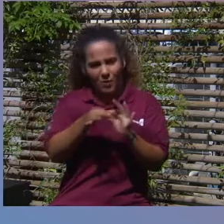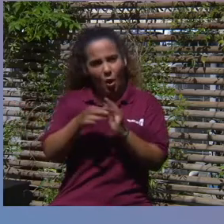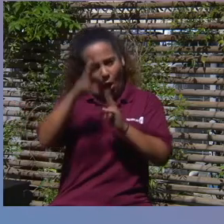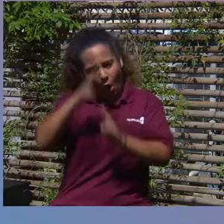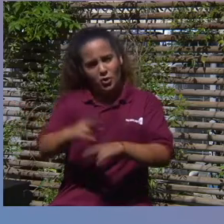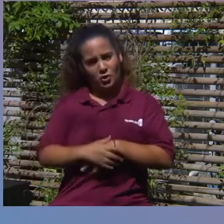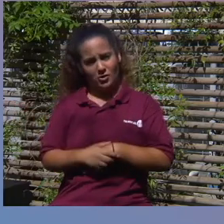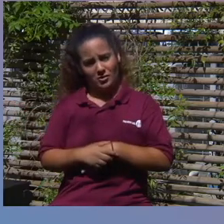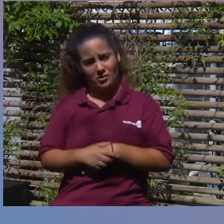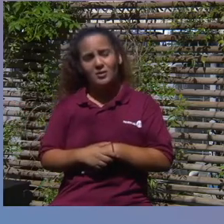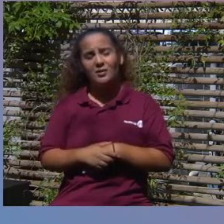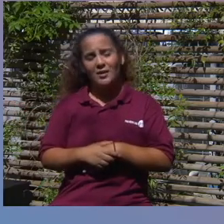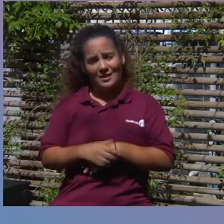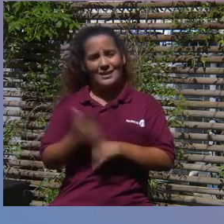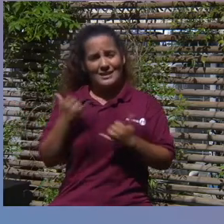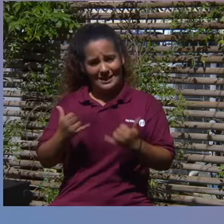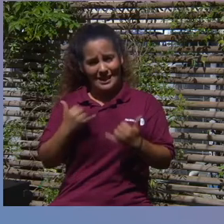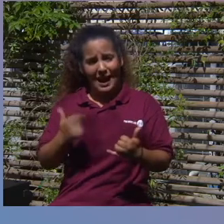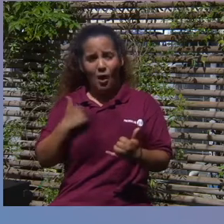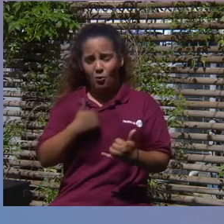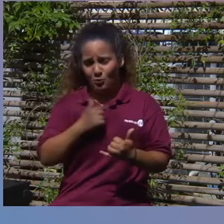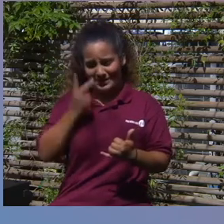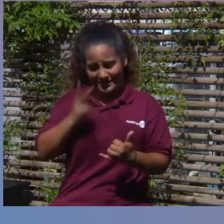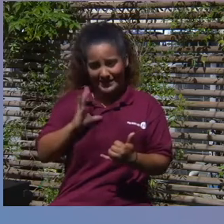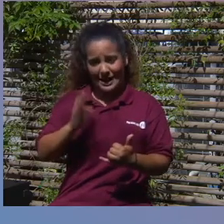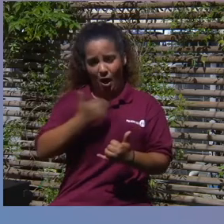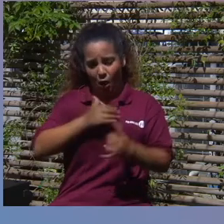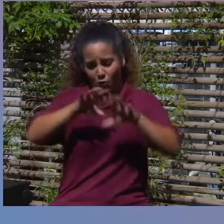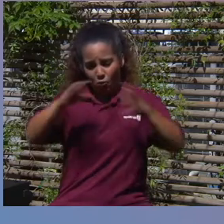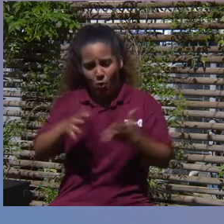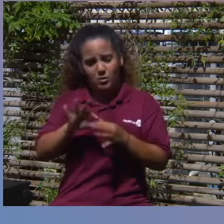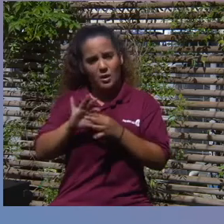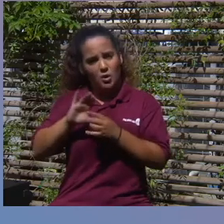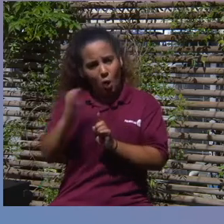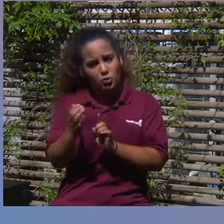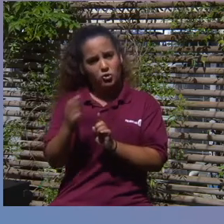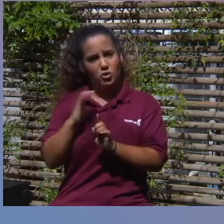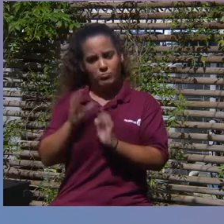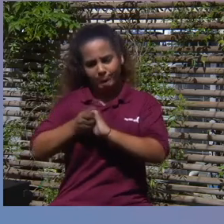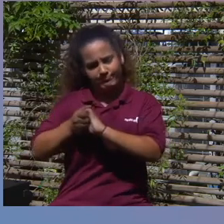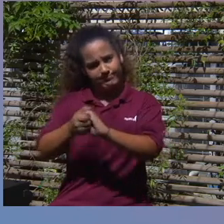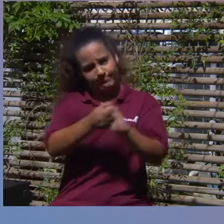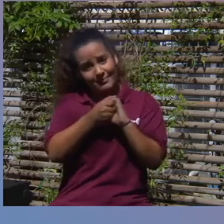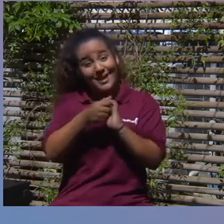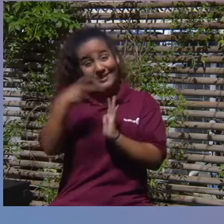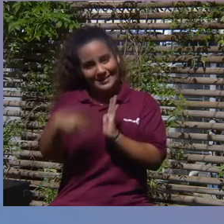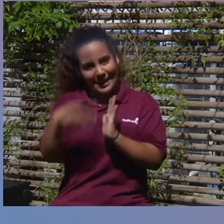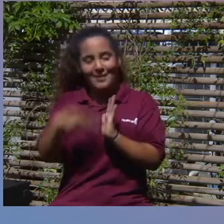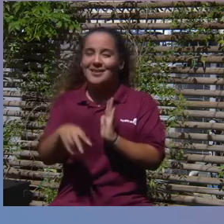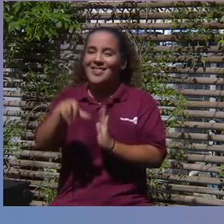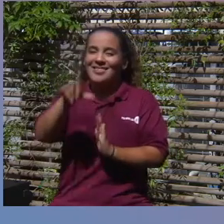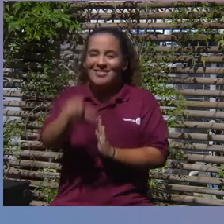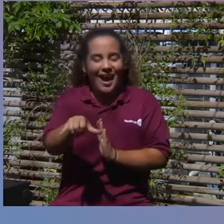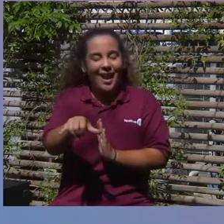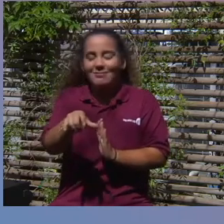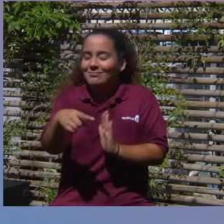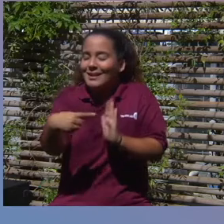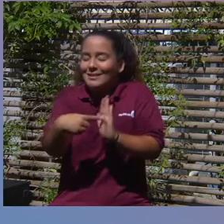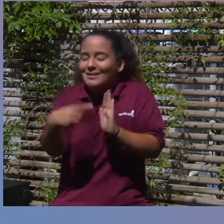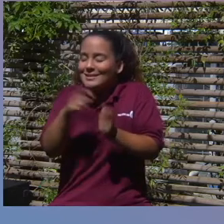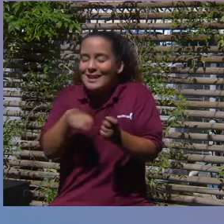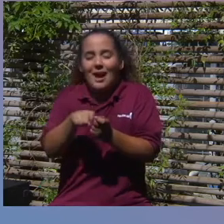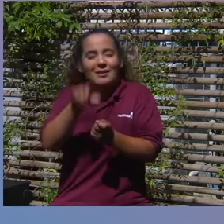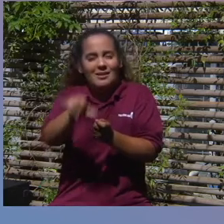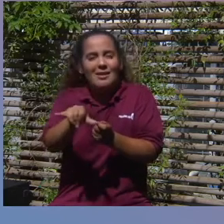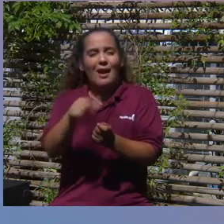that's when we get out of our equilibrium, out of our wellness as a culture, as a collective, right? And dance is one of those languages, one of those strategies that can